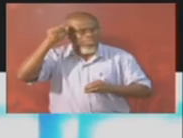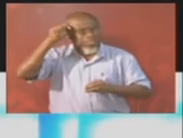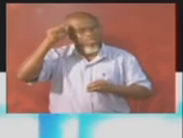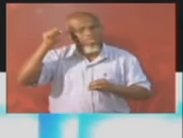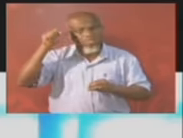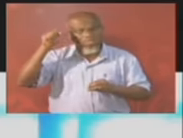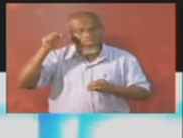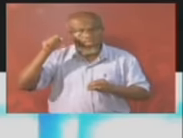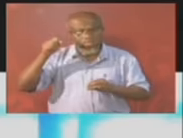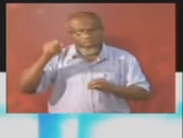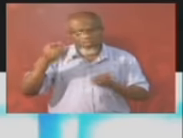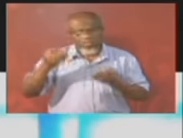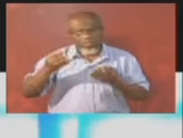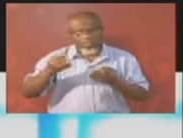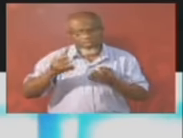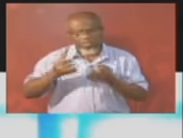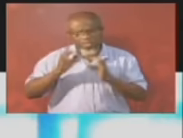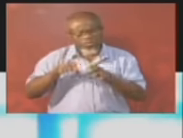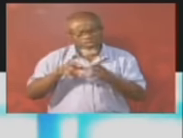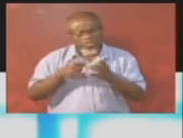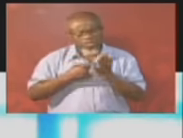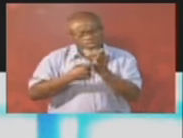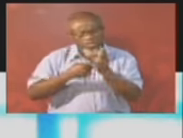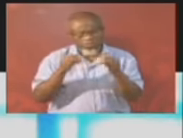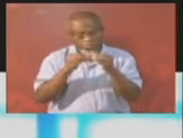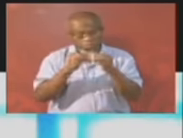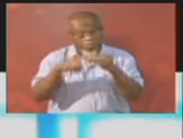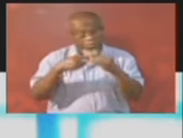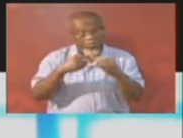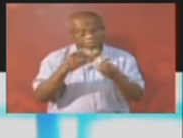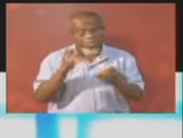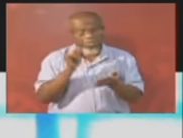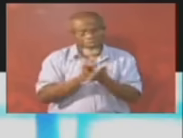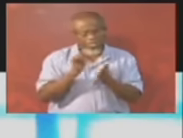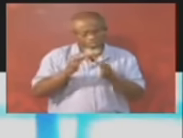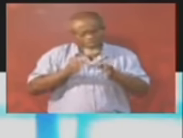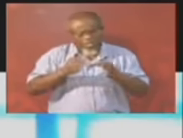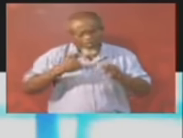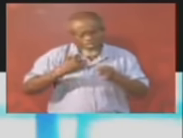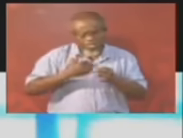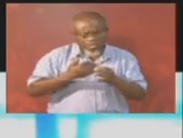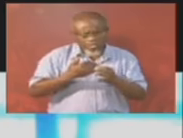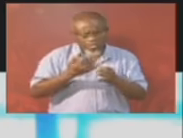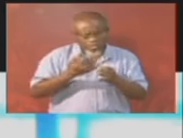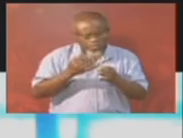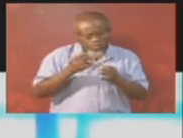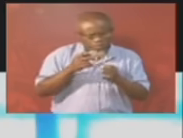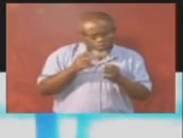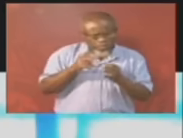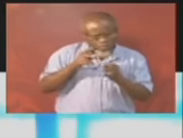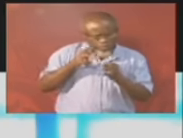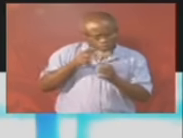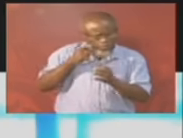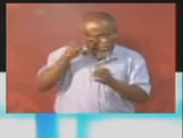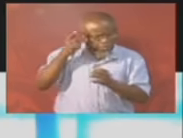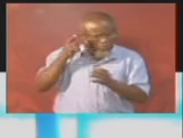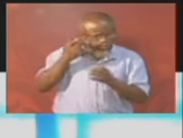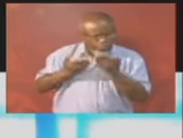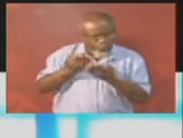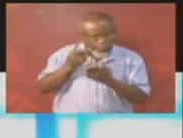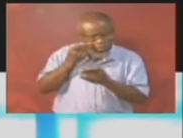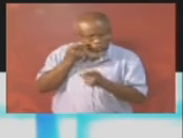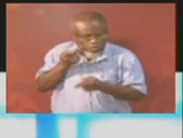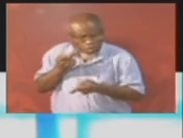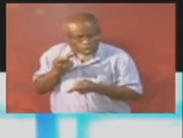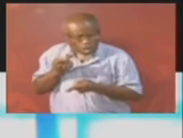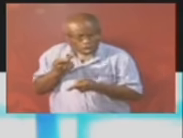bit more about that. Are there any warning signs that parents would like to look for, as well